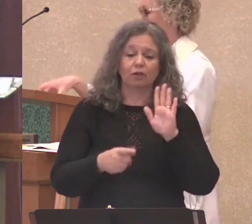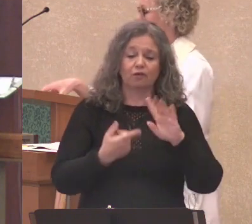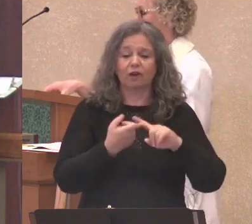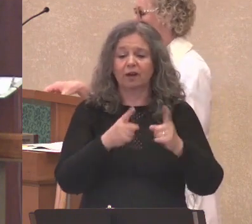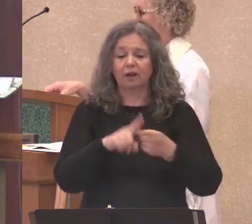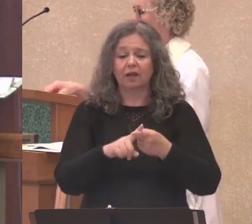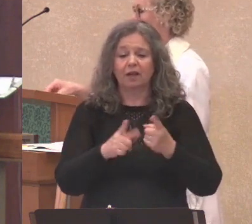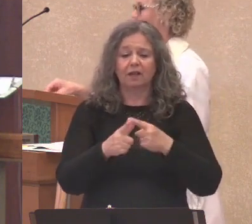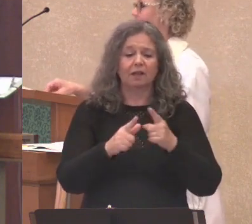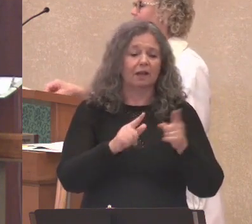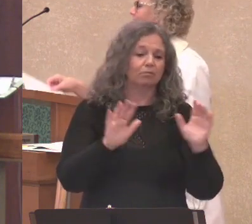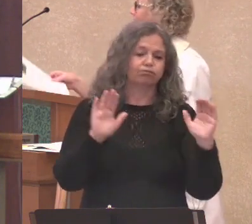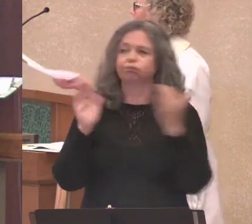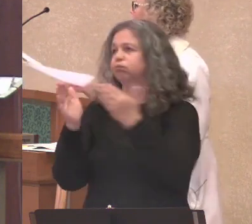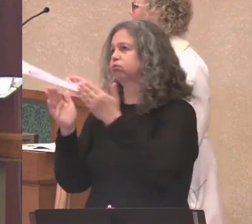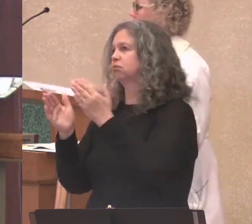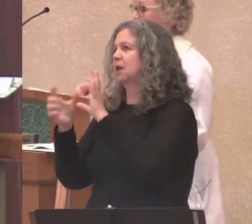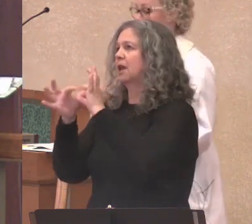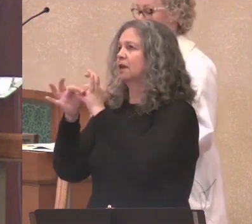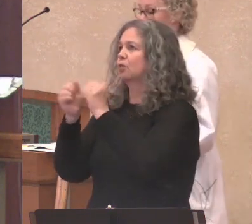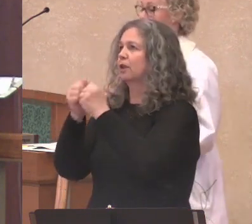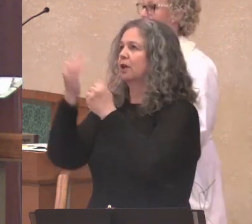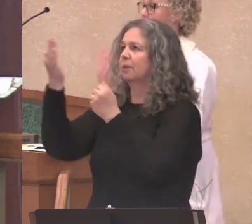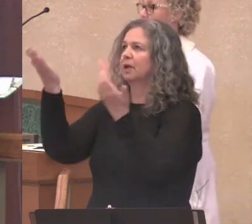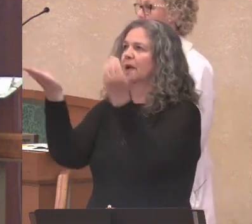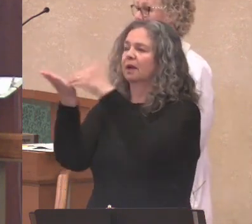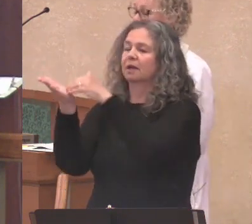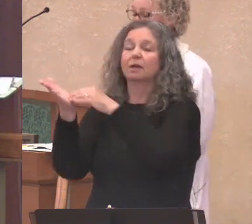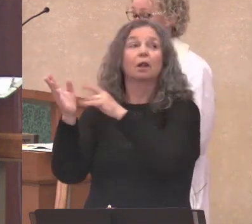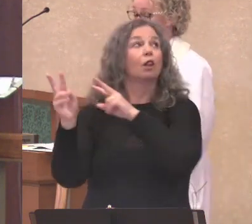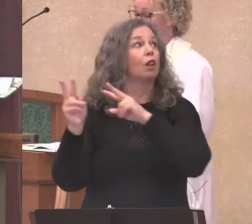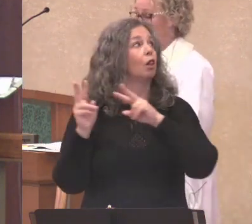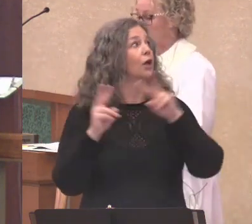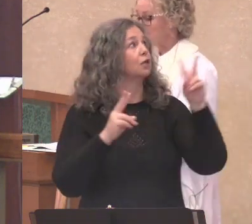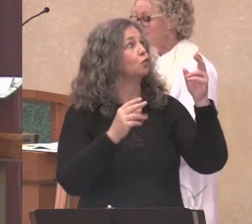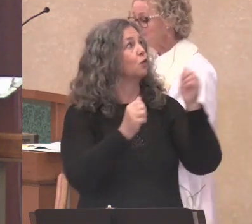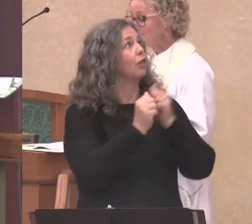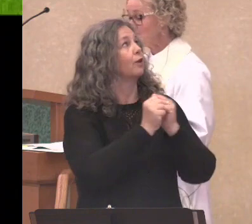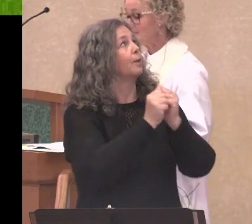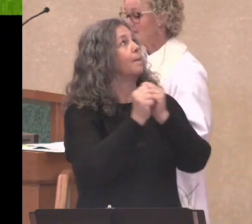back to God again. Let's take a look at the psalm together.